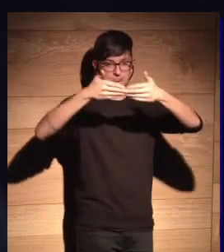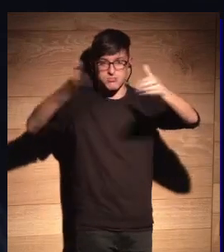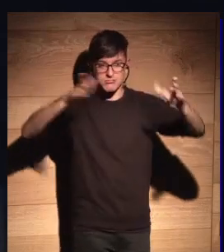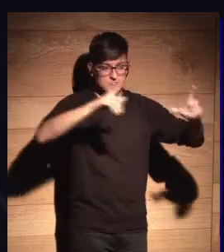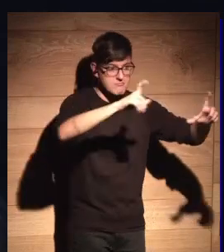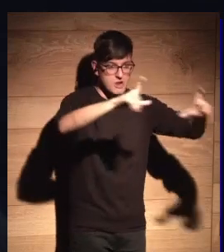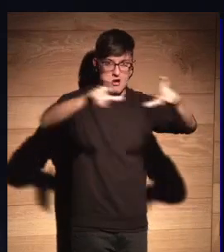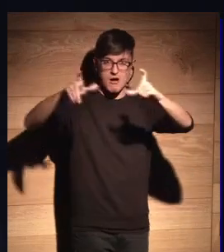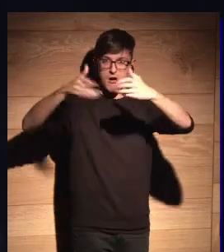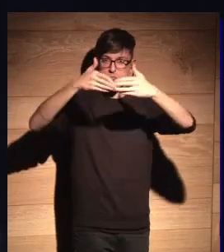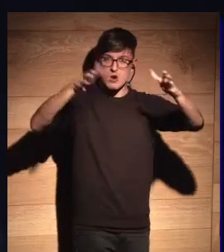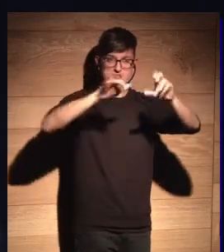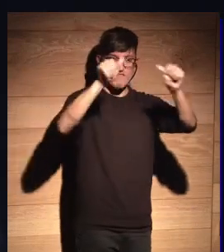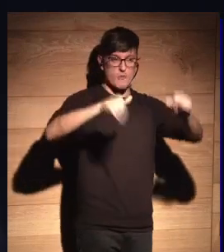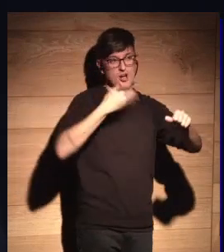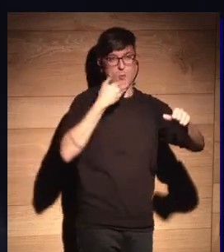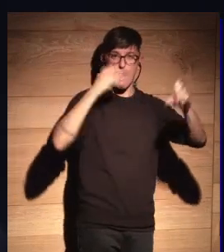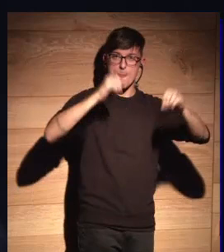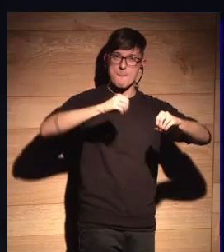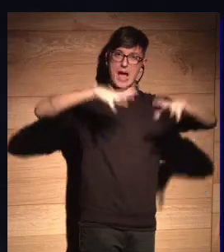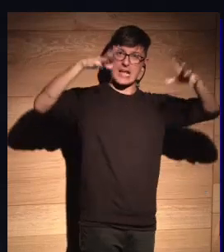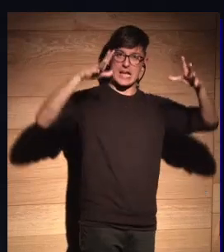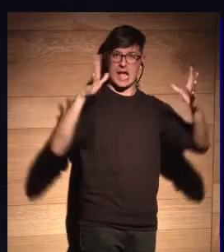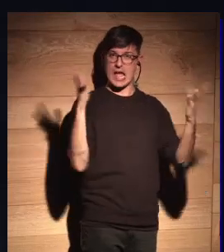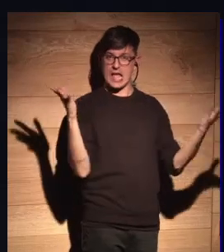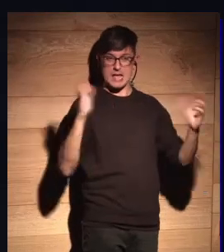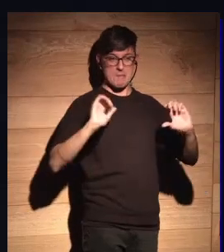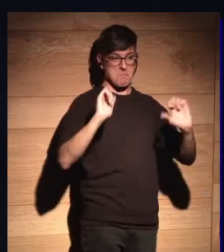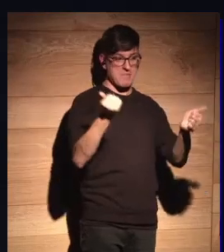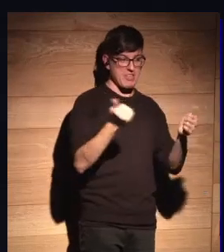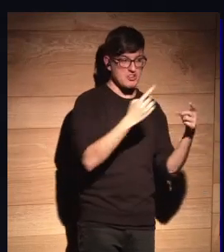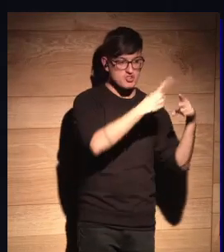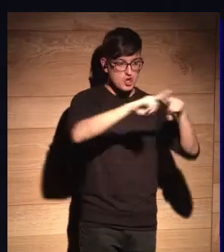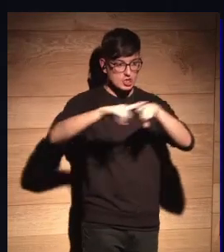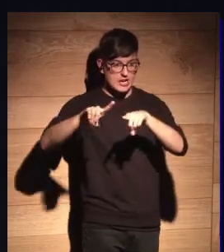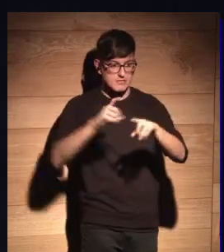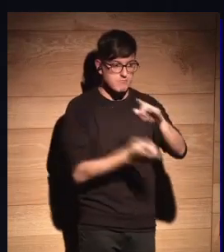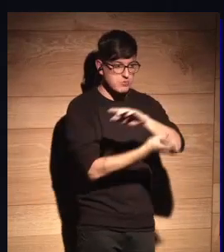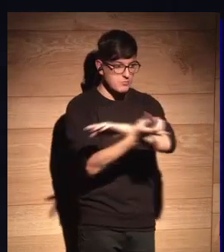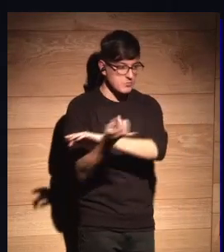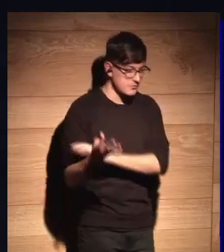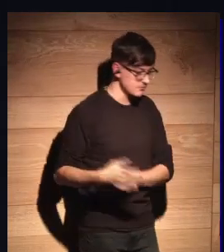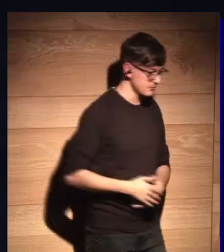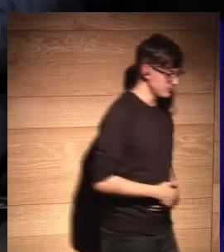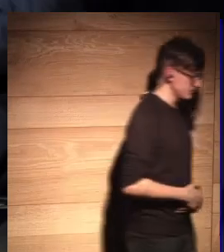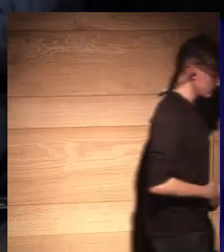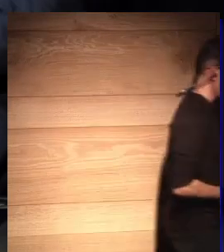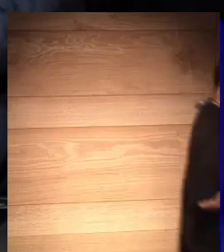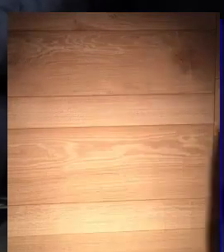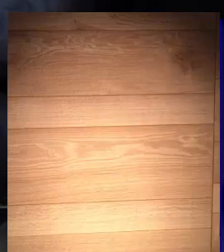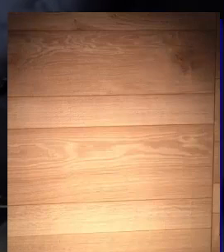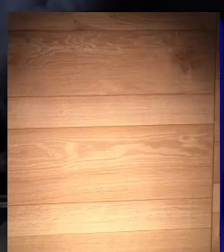magically, mystically, things just start to happen. So I think I don't know why this doesn't